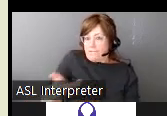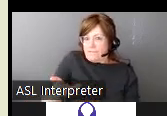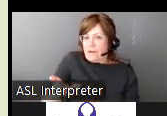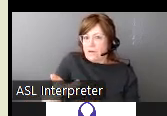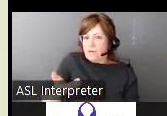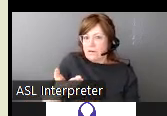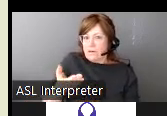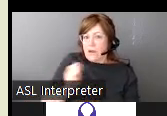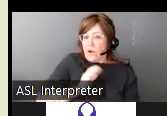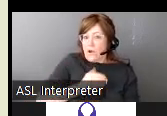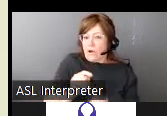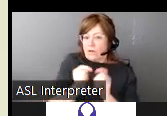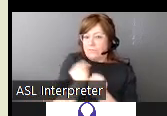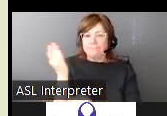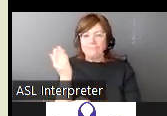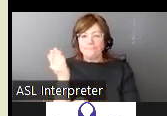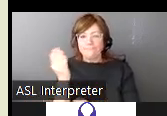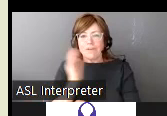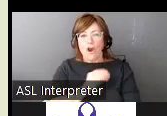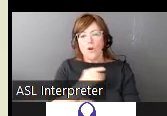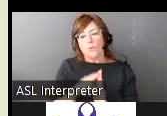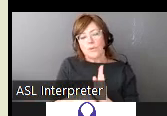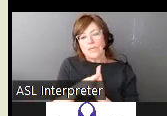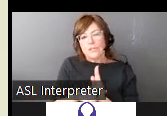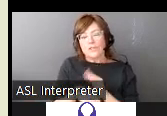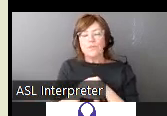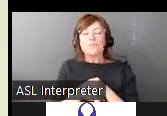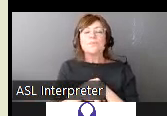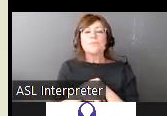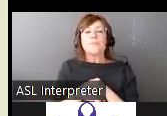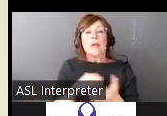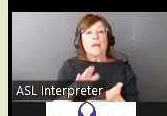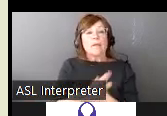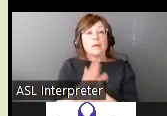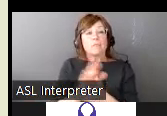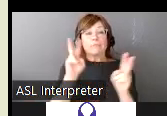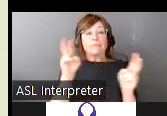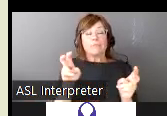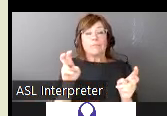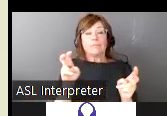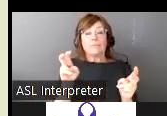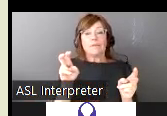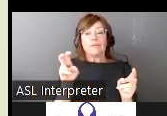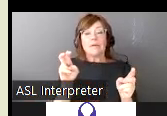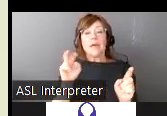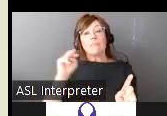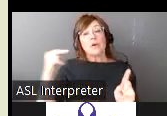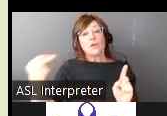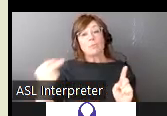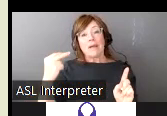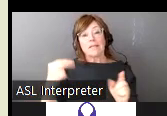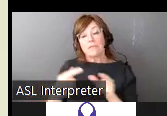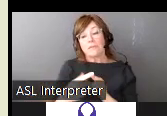to you. So our paper today is entitled Perspectives of Cantonese-speaking